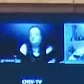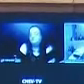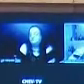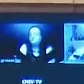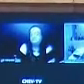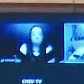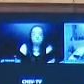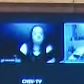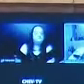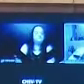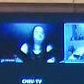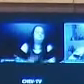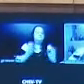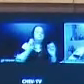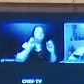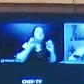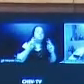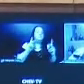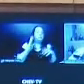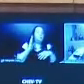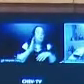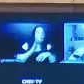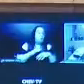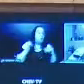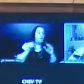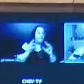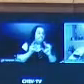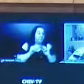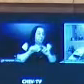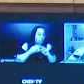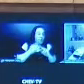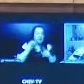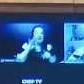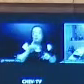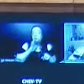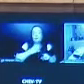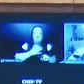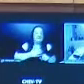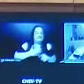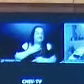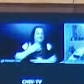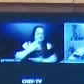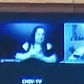All right, we're going to go ahead and call the meeting to order. If you're talking, please stop.